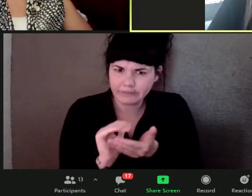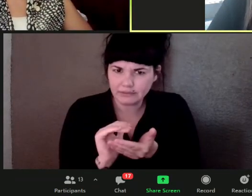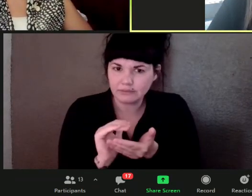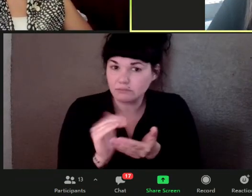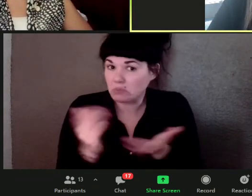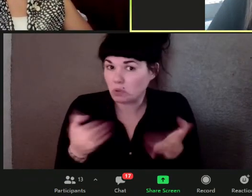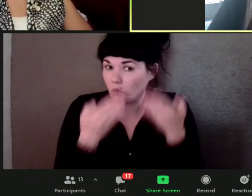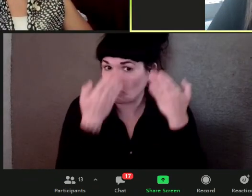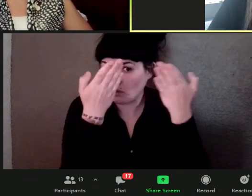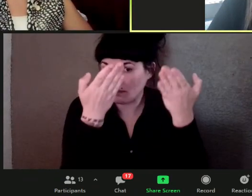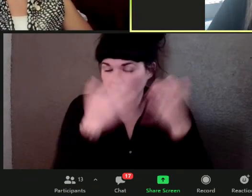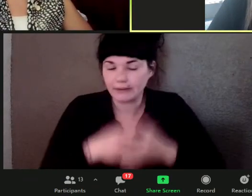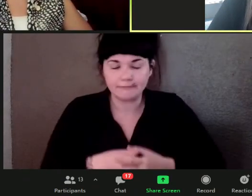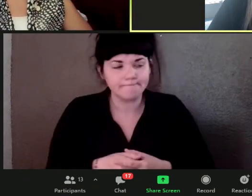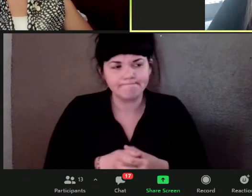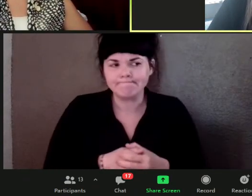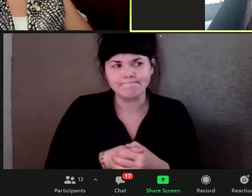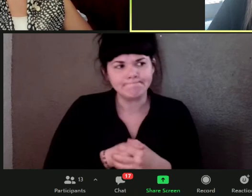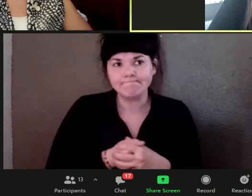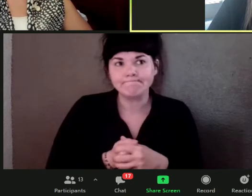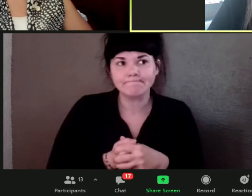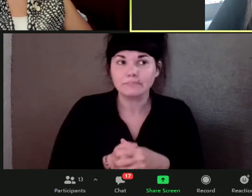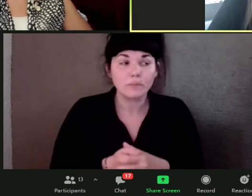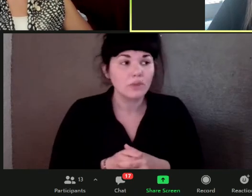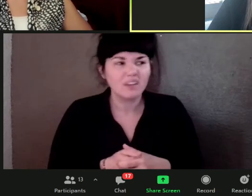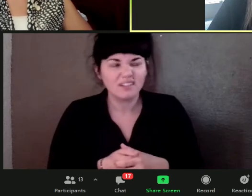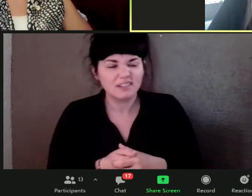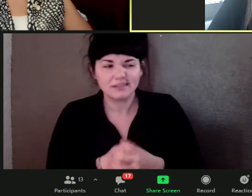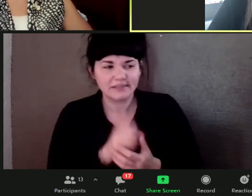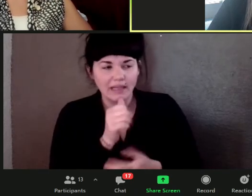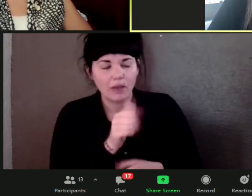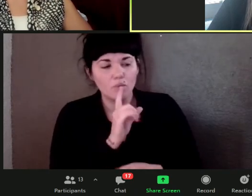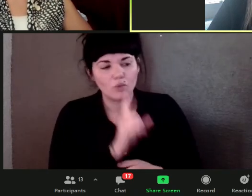There's not really any type of requirements around,